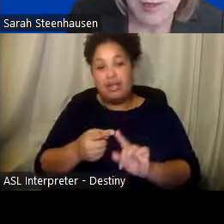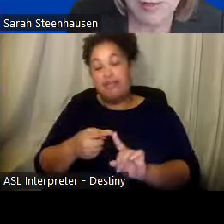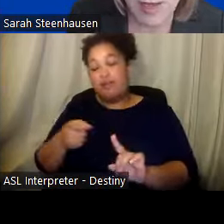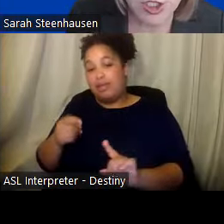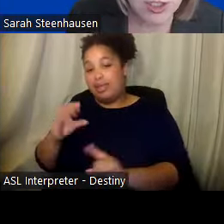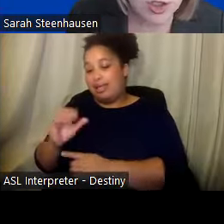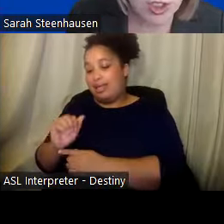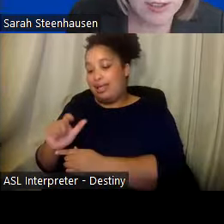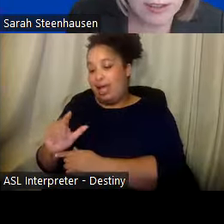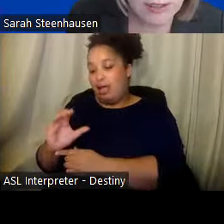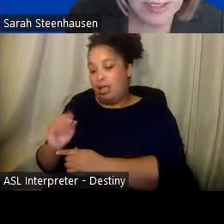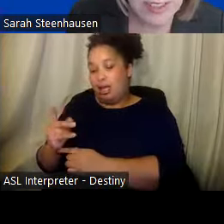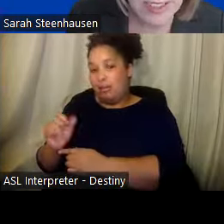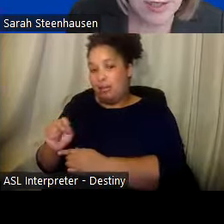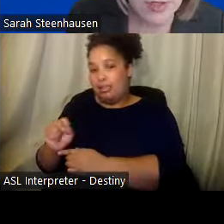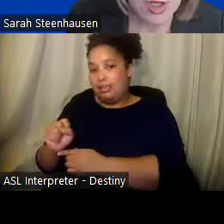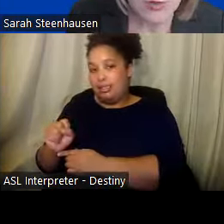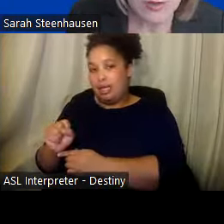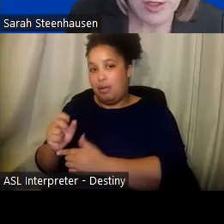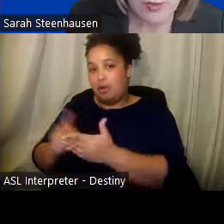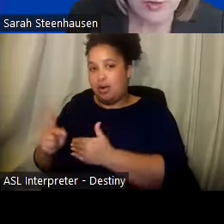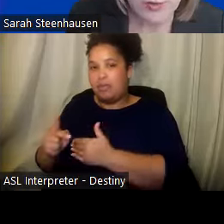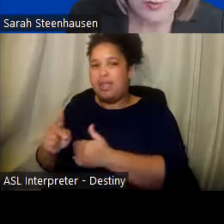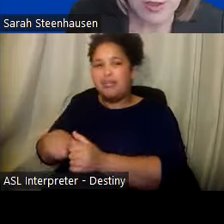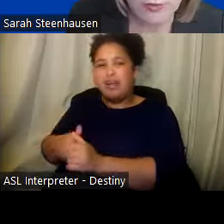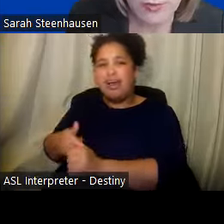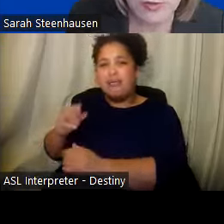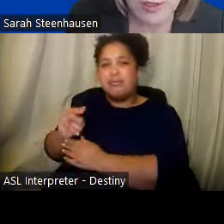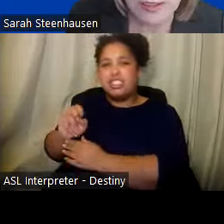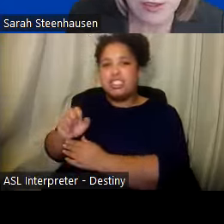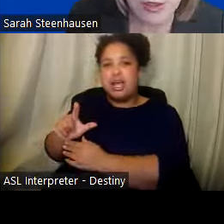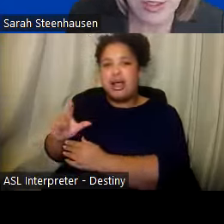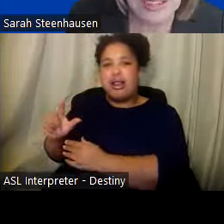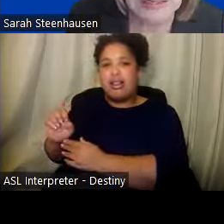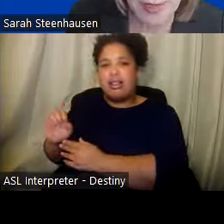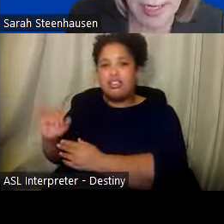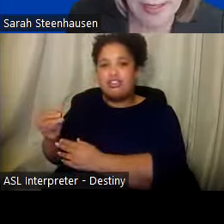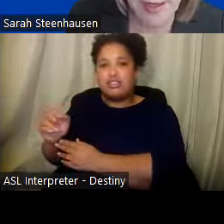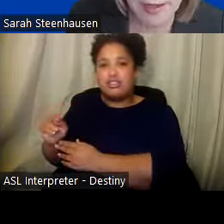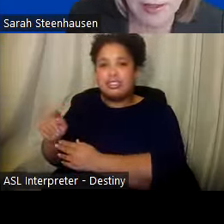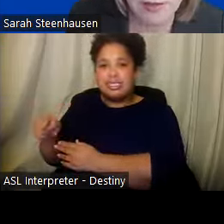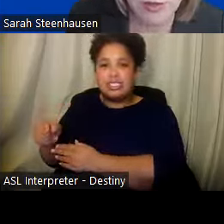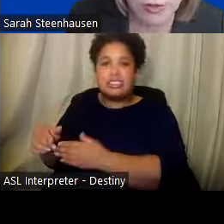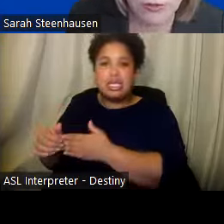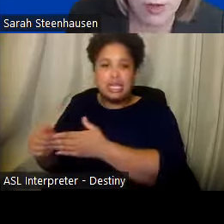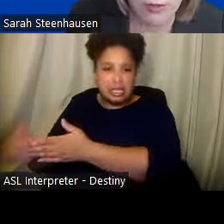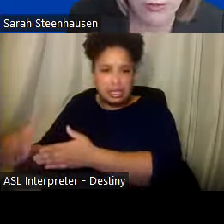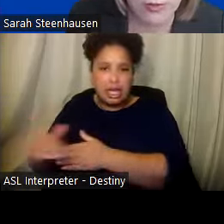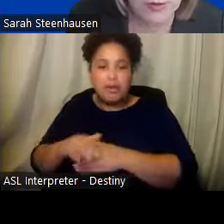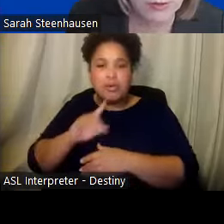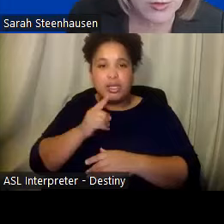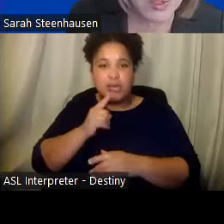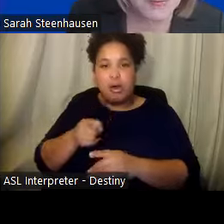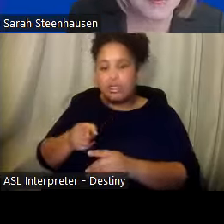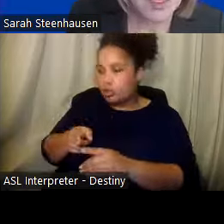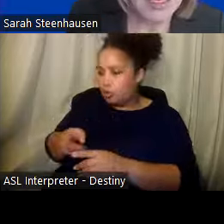program that Michelle Johnston is leading and really hope to build from those lessons learned and expand access to those models in